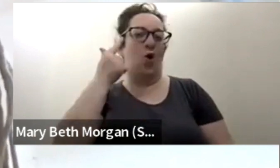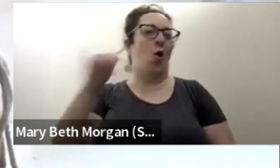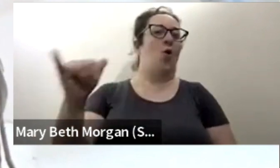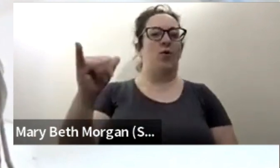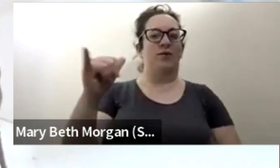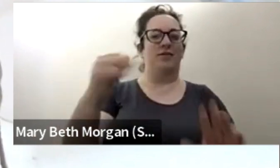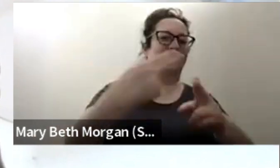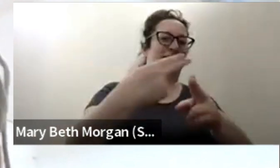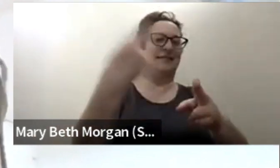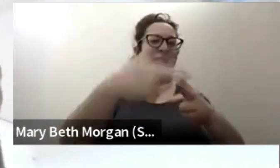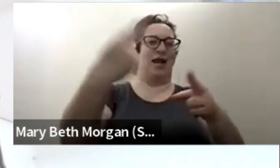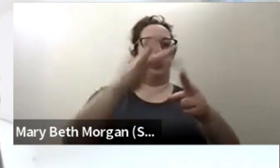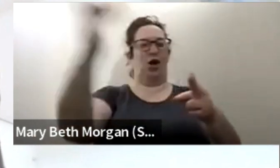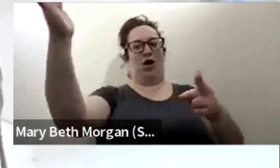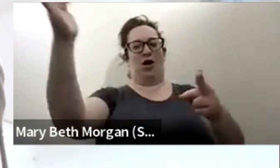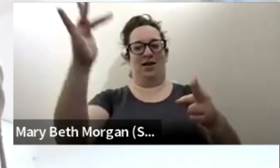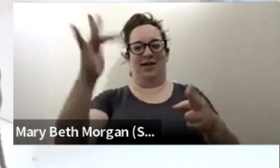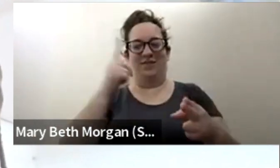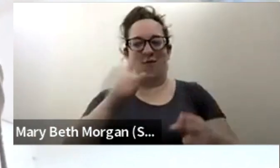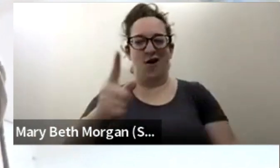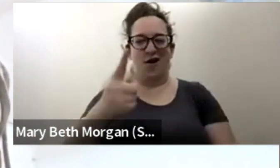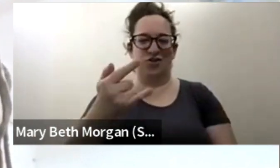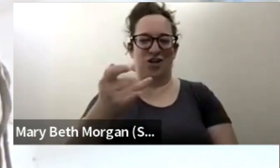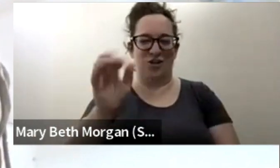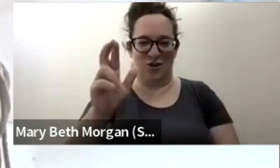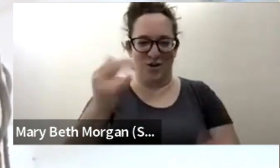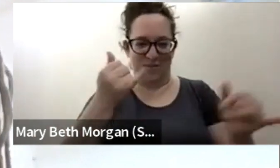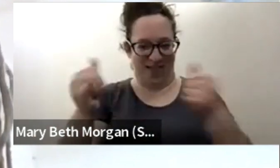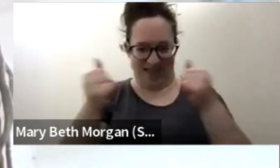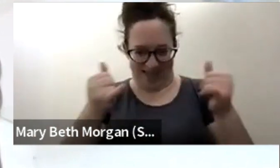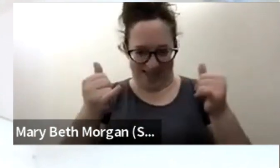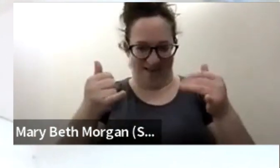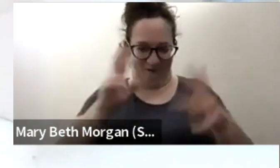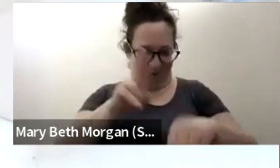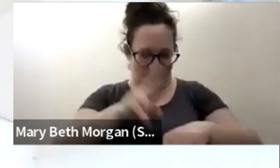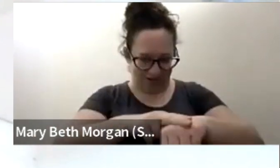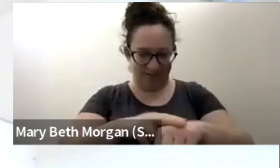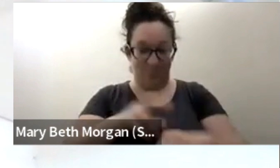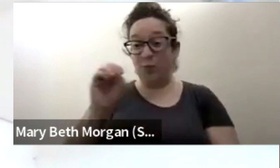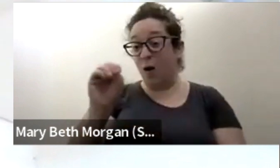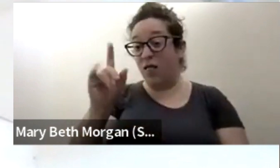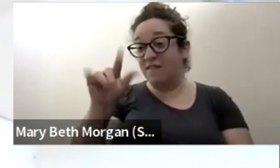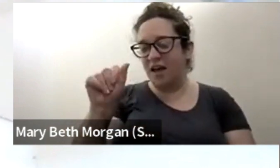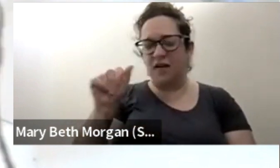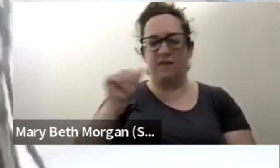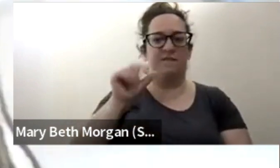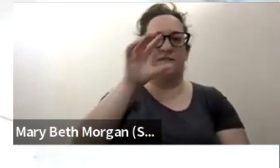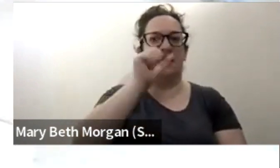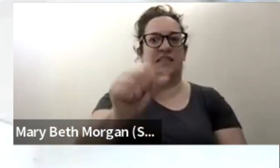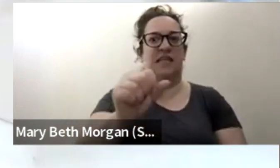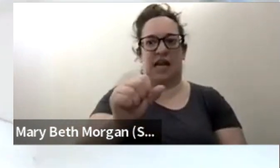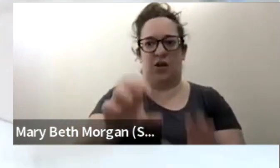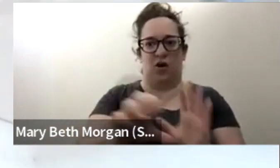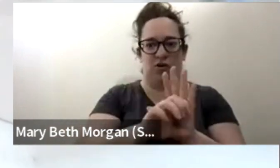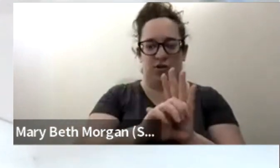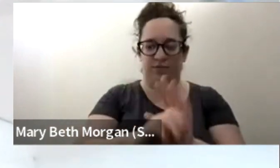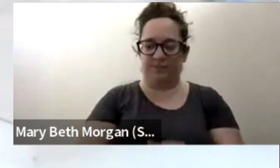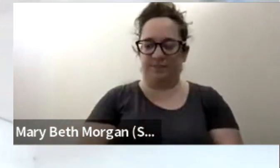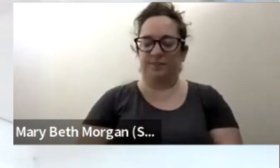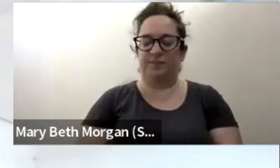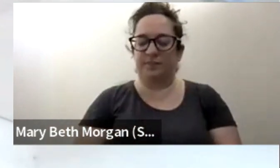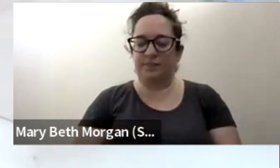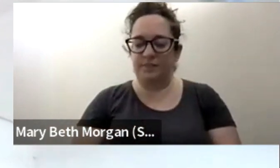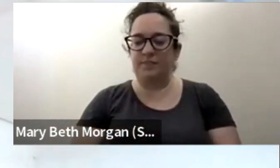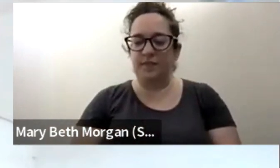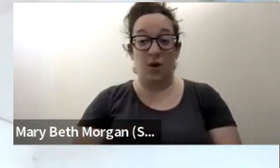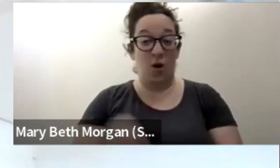play. It's just such a great piece, and there's so much you can do with it. And Olivia is a fascinating character. What